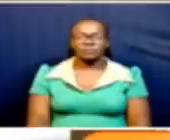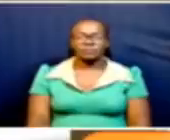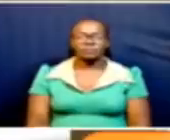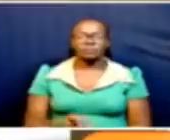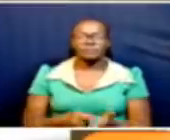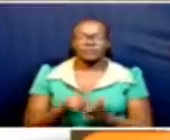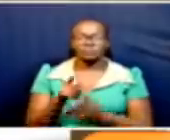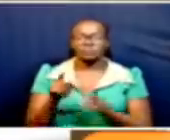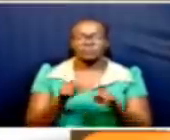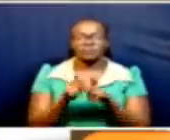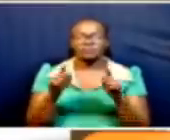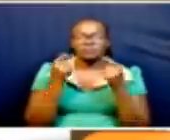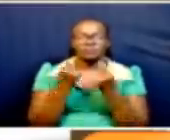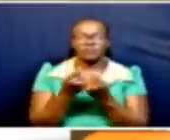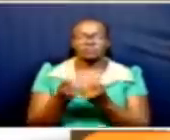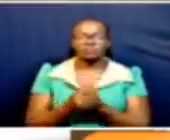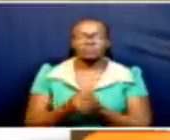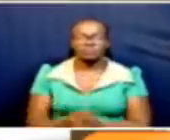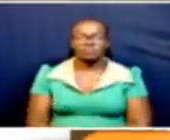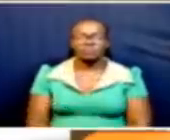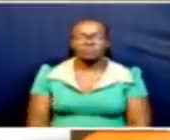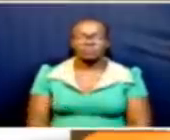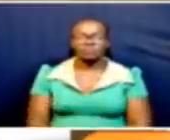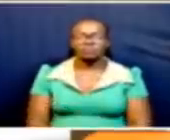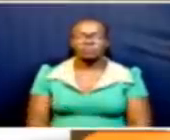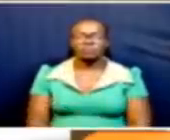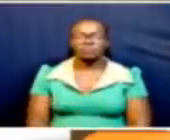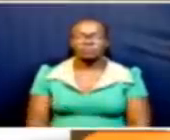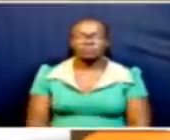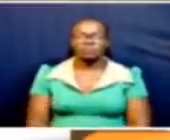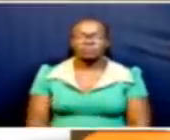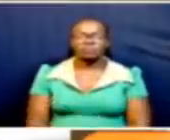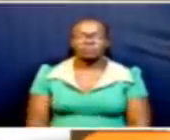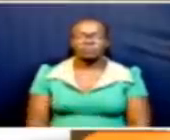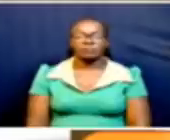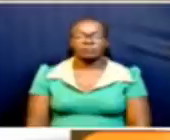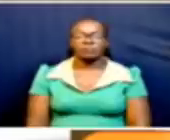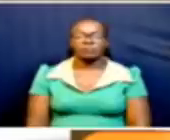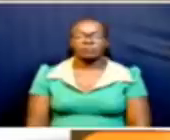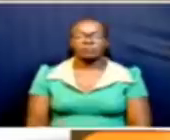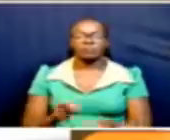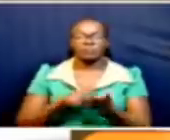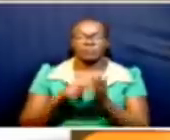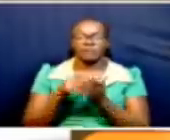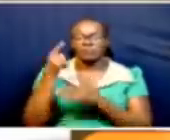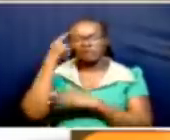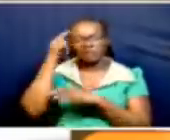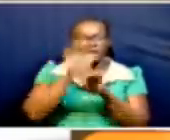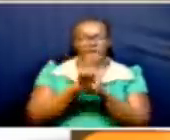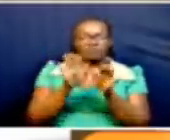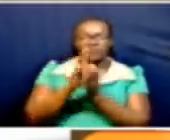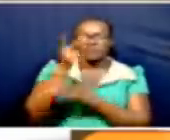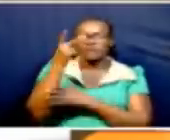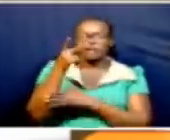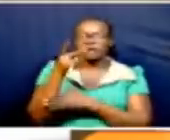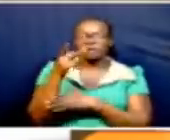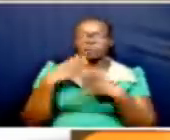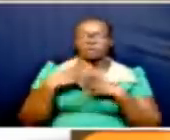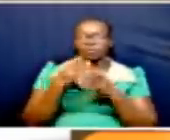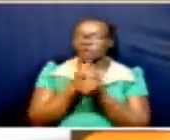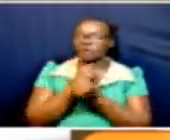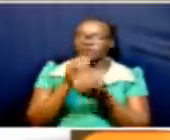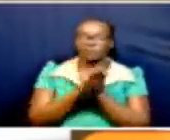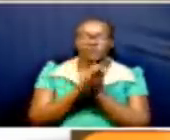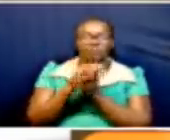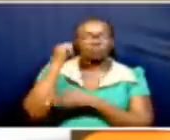team. So and their positions are meant not to be political. Yeah. So I think everything in Kenya is being politicized. And you see the consumption